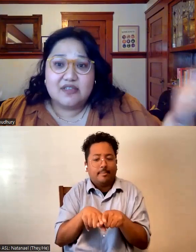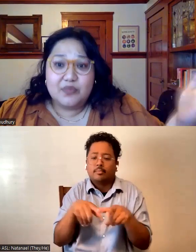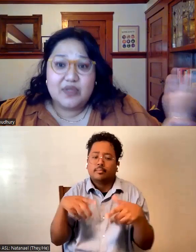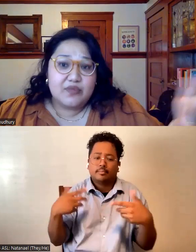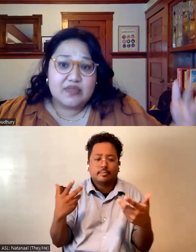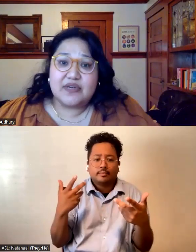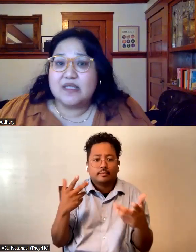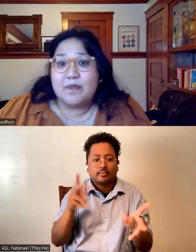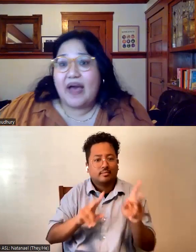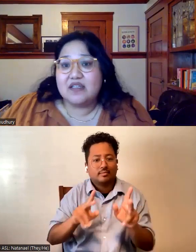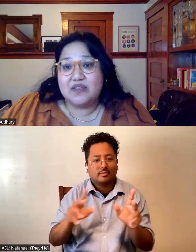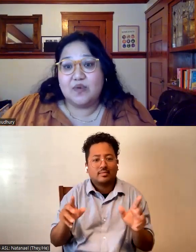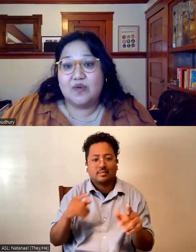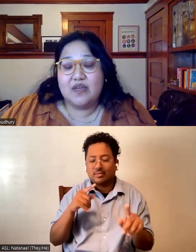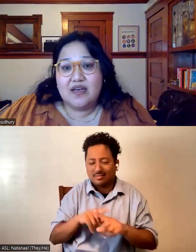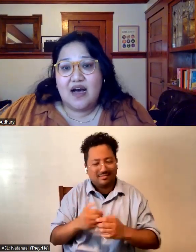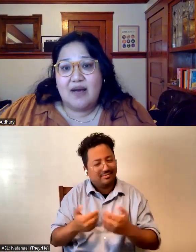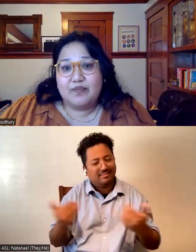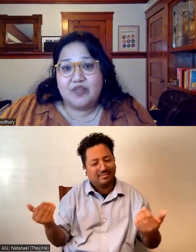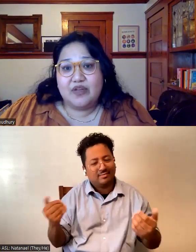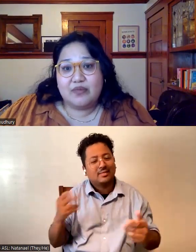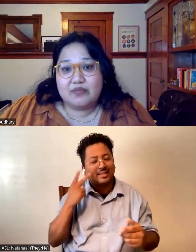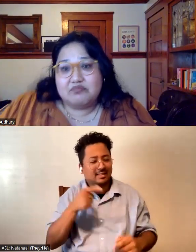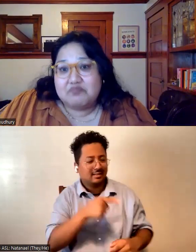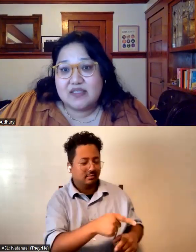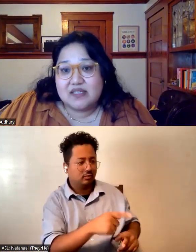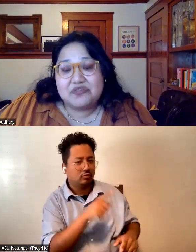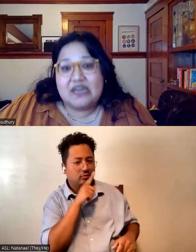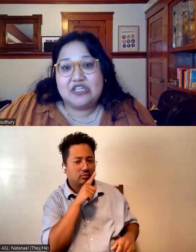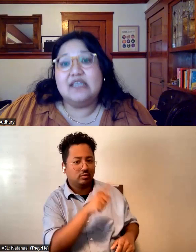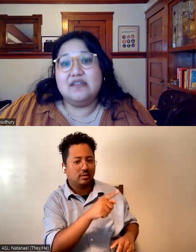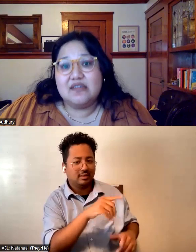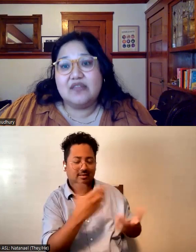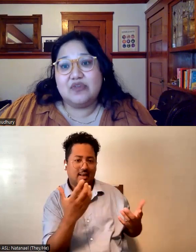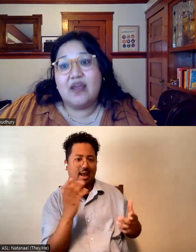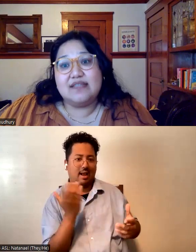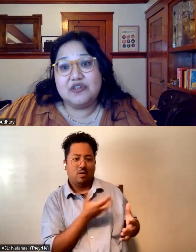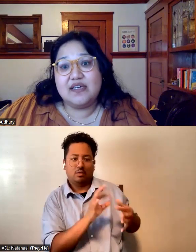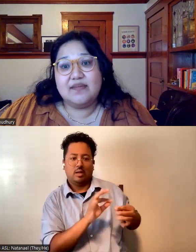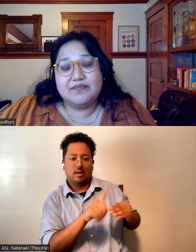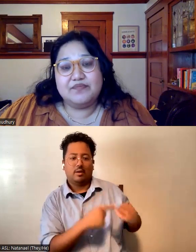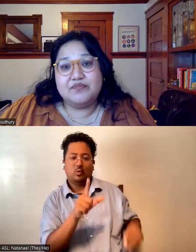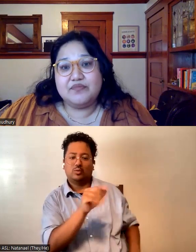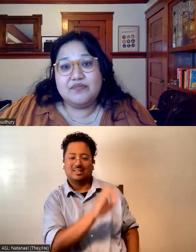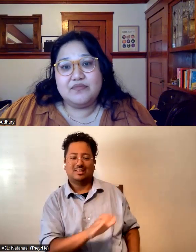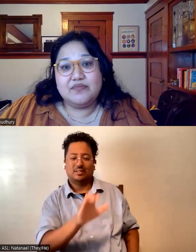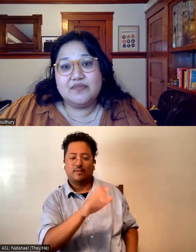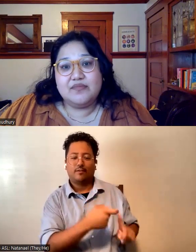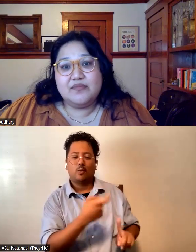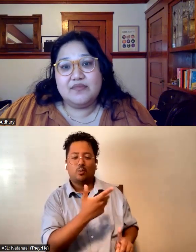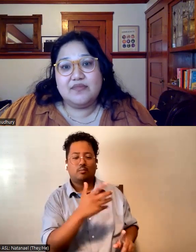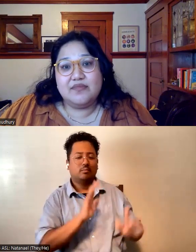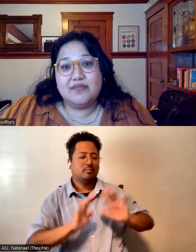And we can really trace it back to, this introduction in the 20th century.